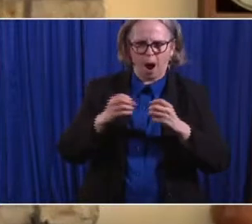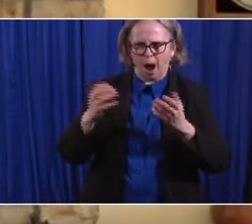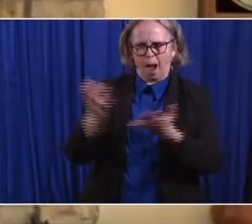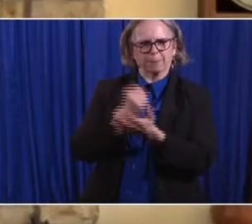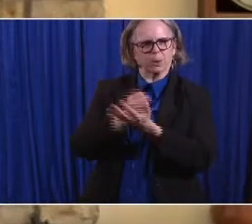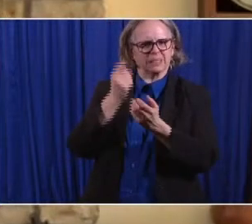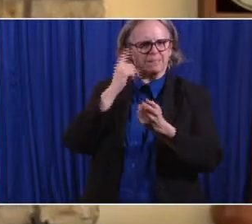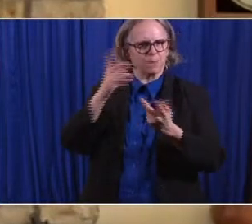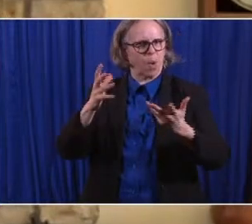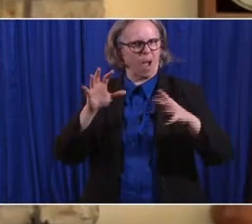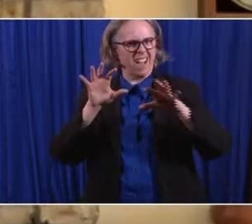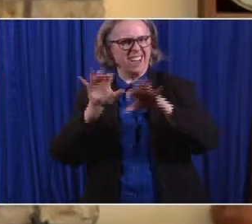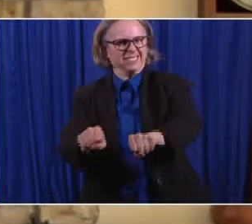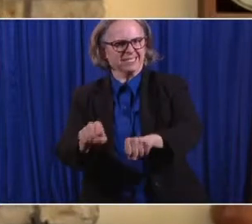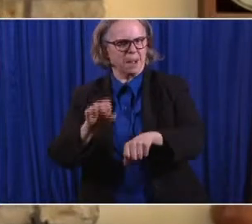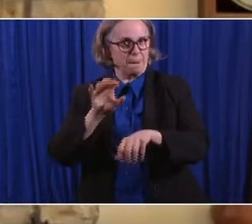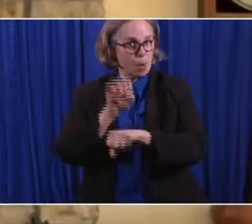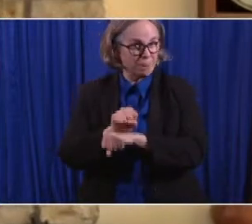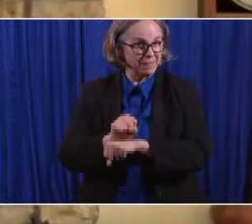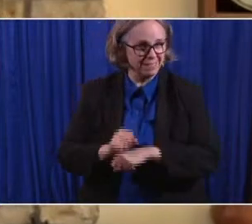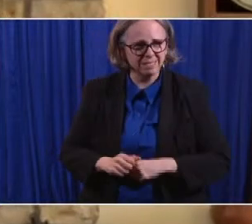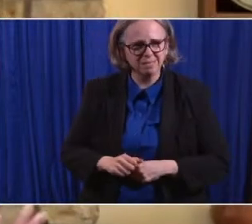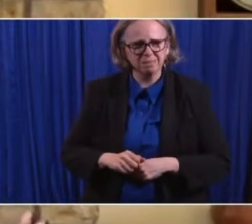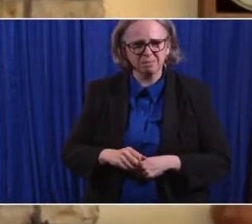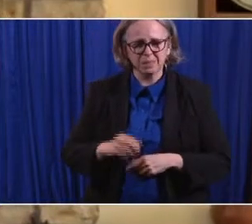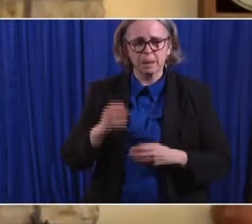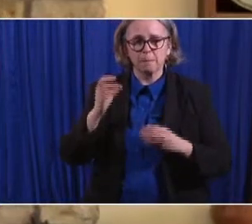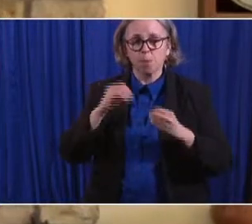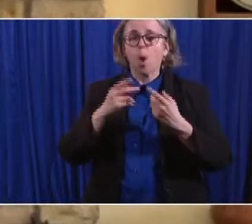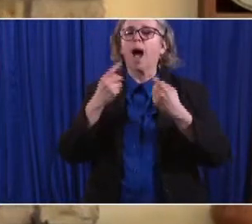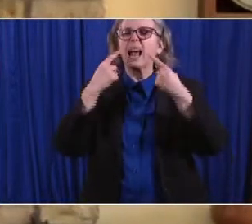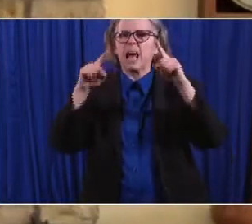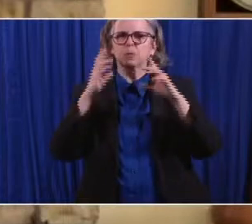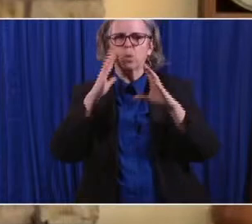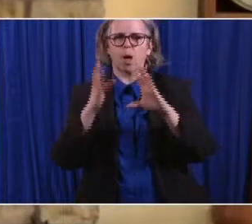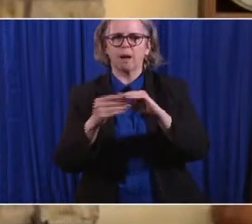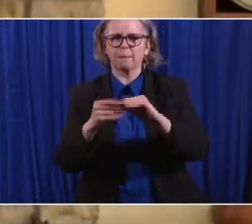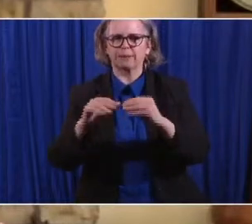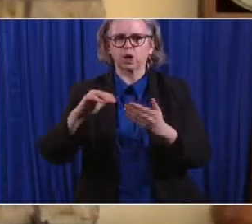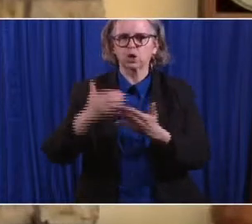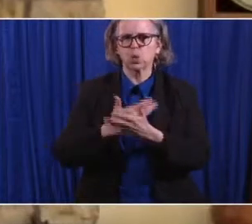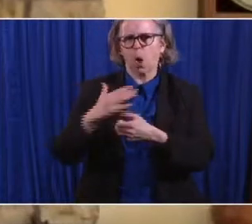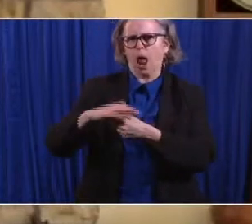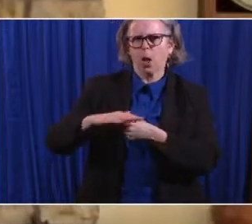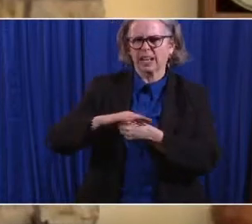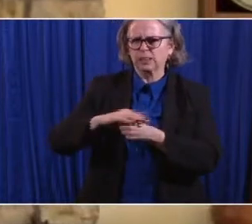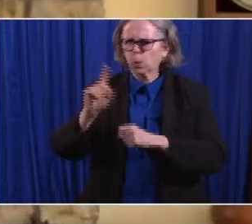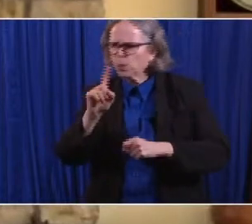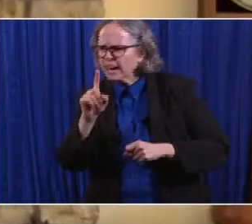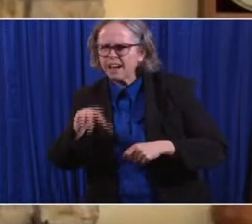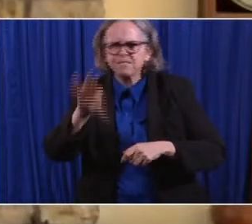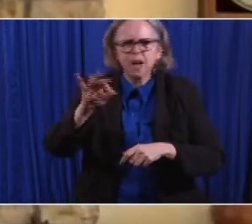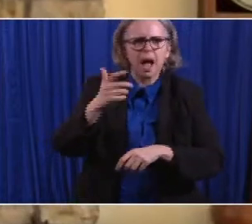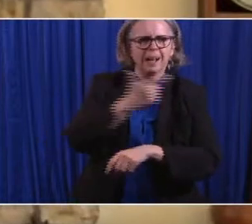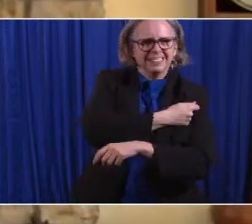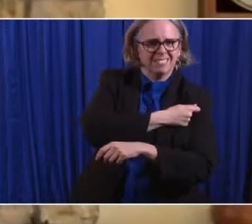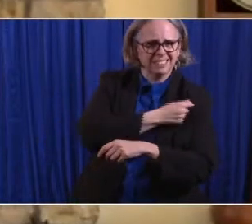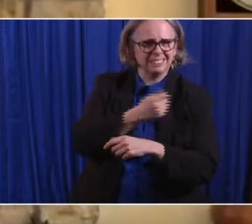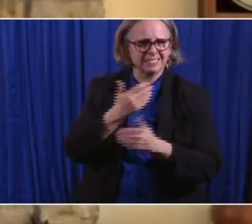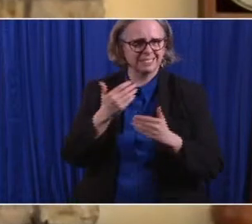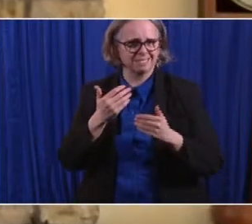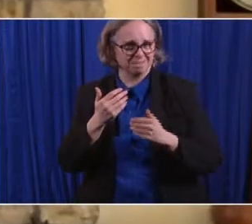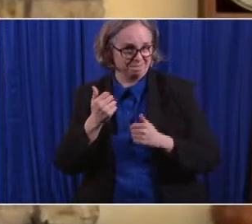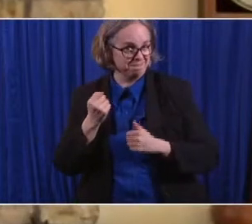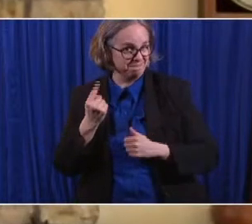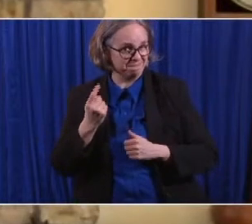further announcement about other locations coming up in the next week. So there's going to be